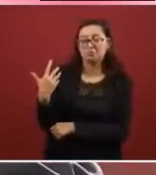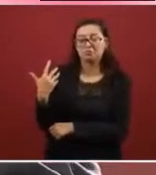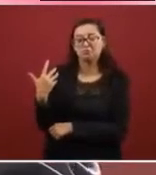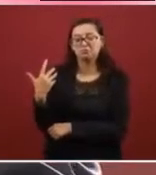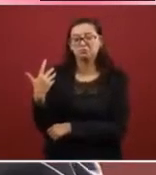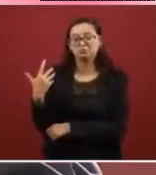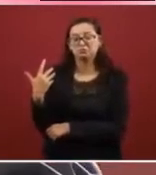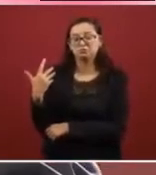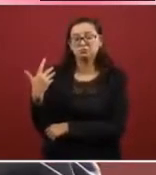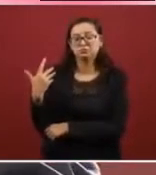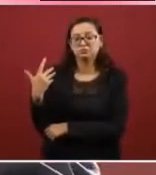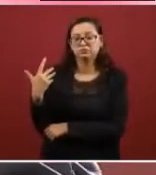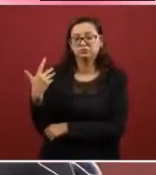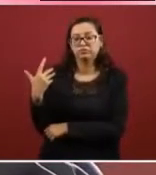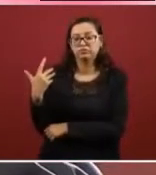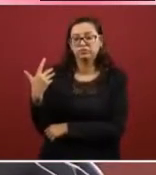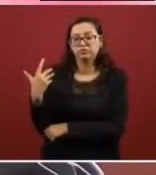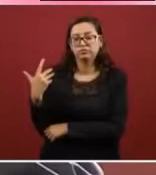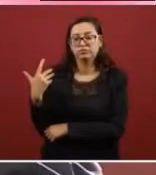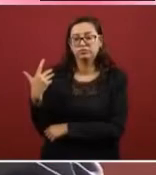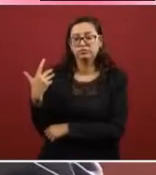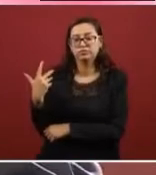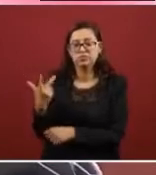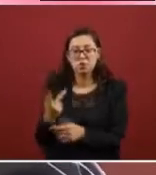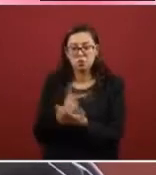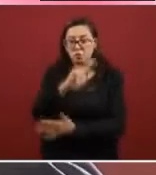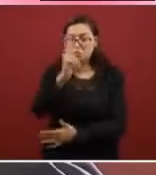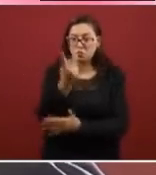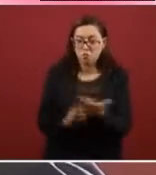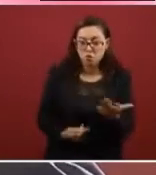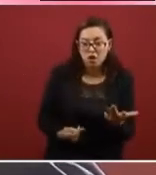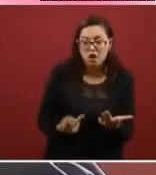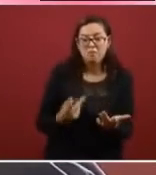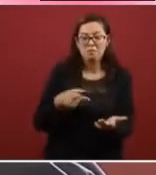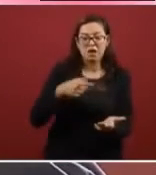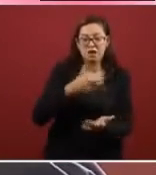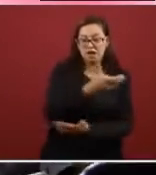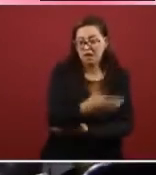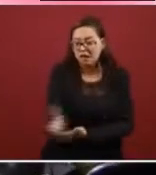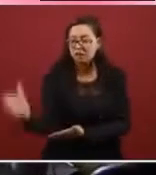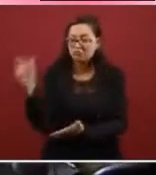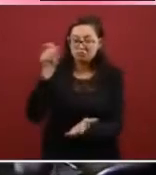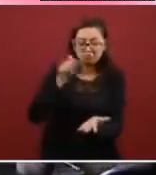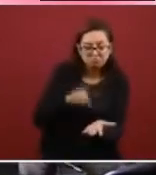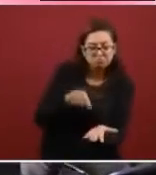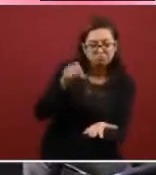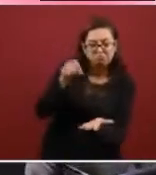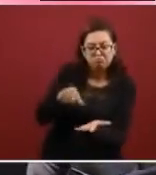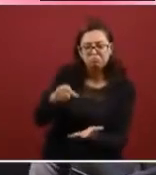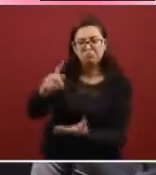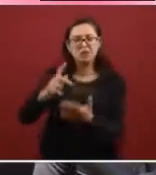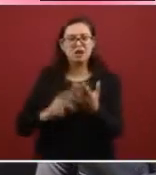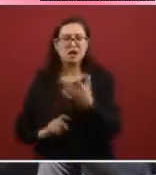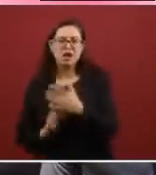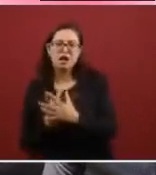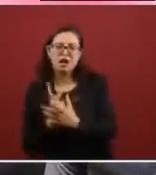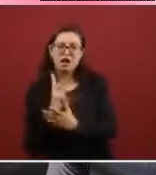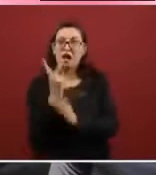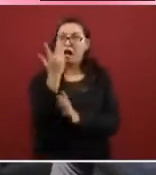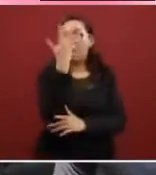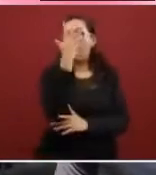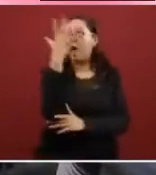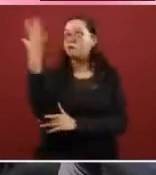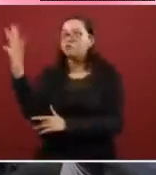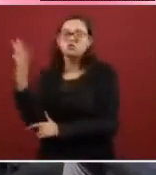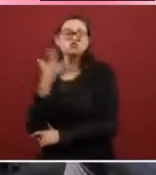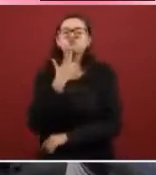no sirve el programa that Sembrando Vida. The program Sembrando Vida que is no que good. That we need to